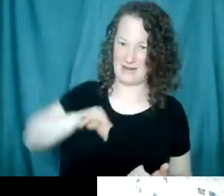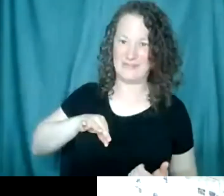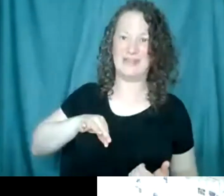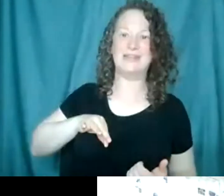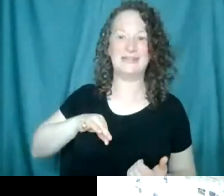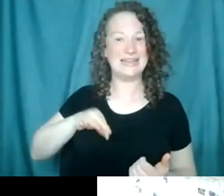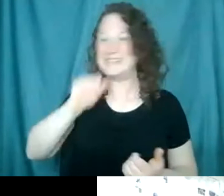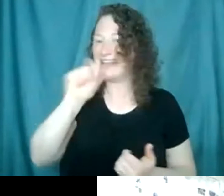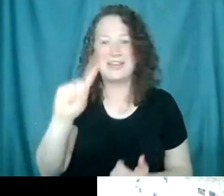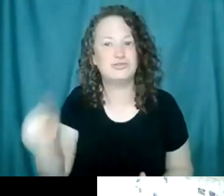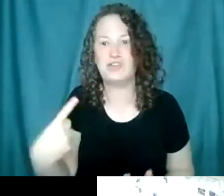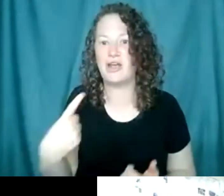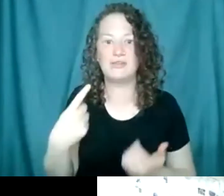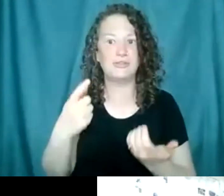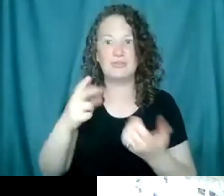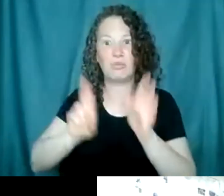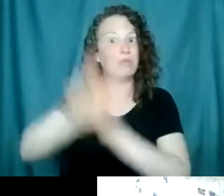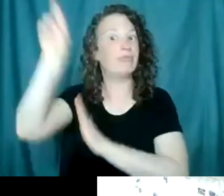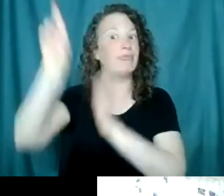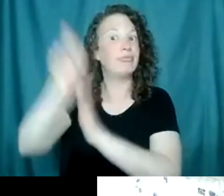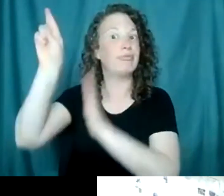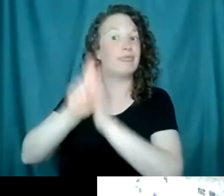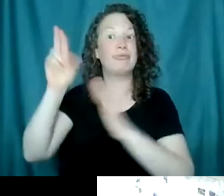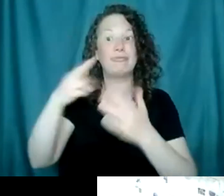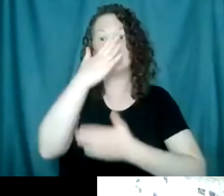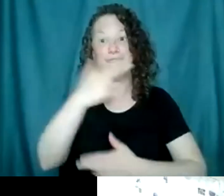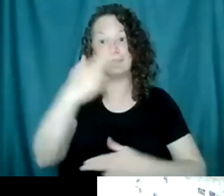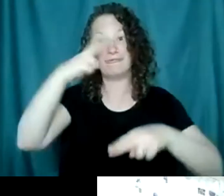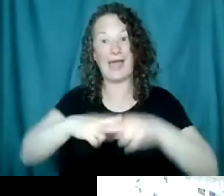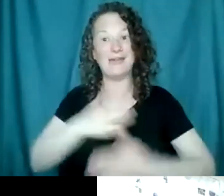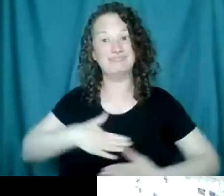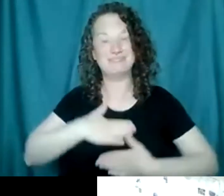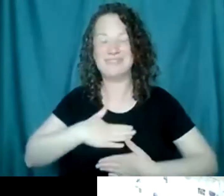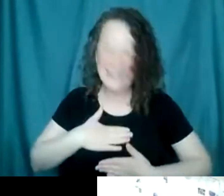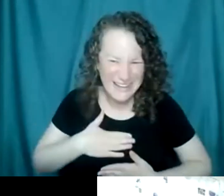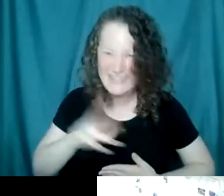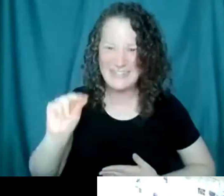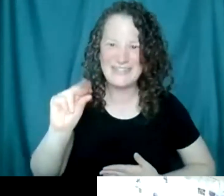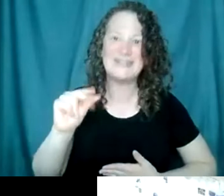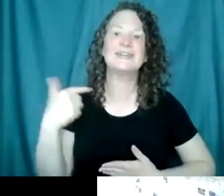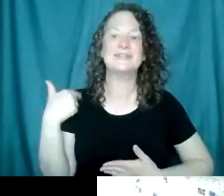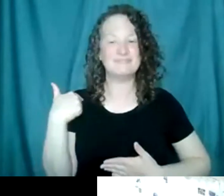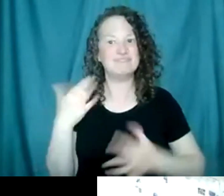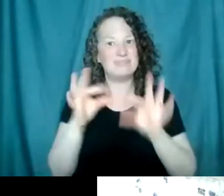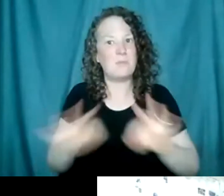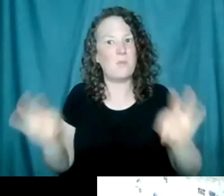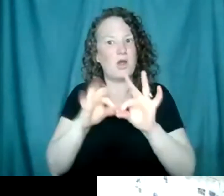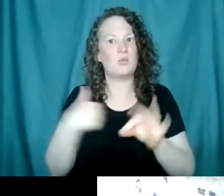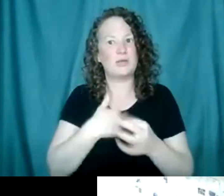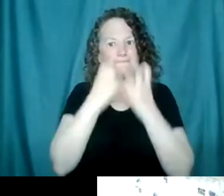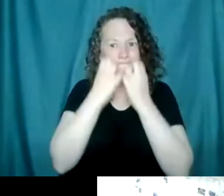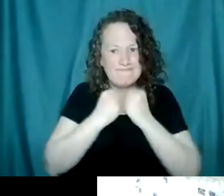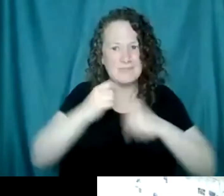all trying to get off Earth to another planet. It's also making sure we understand our Earth and how we can take care of it here.